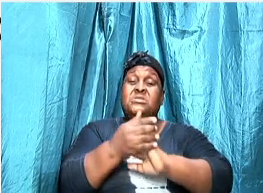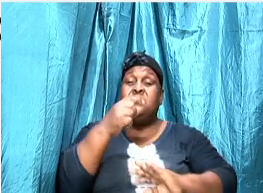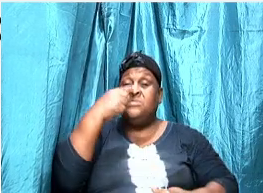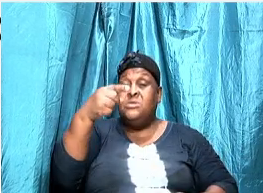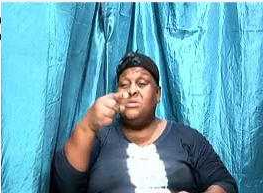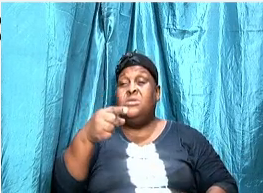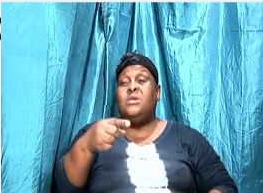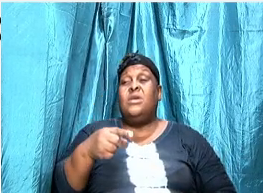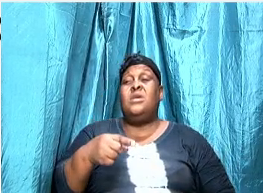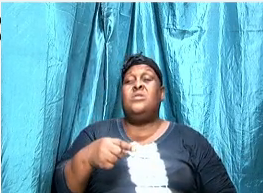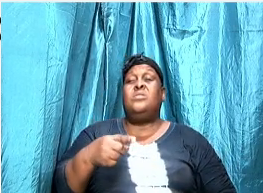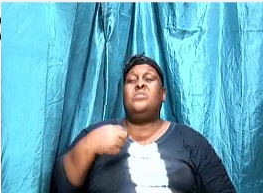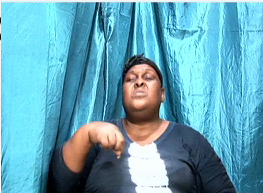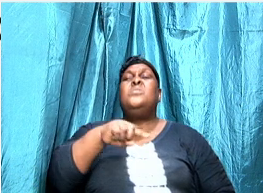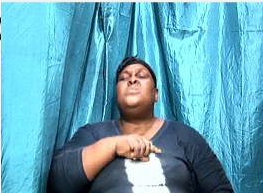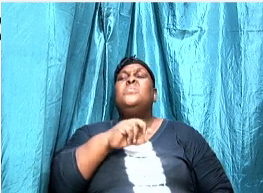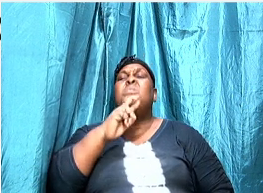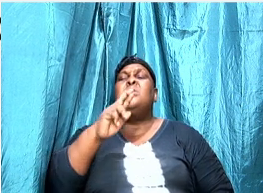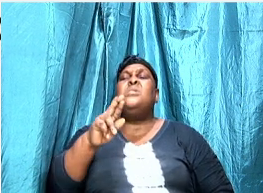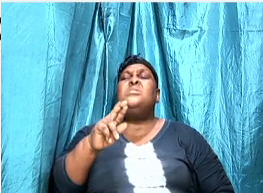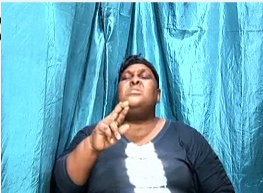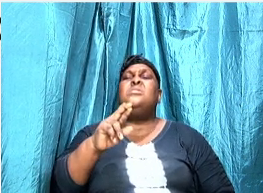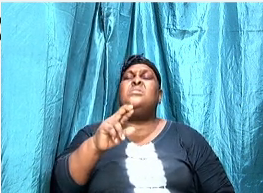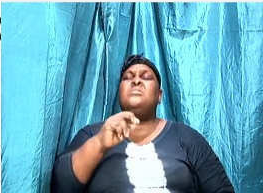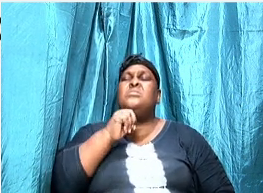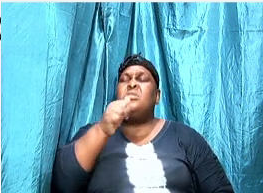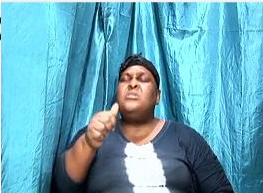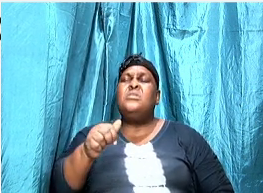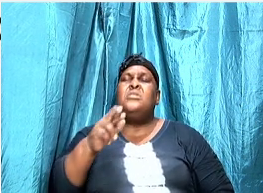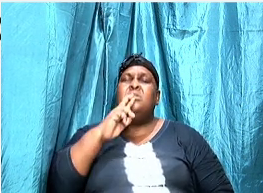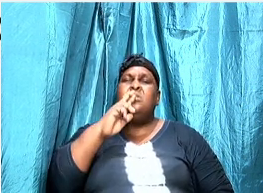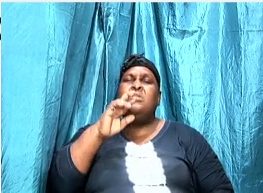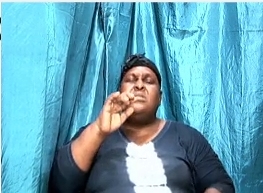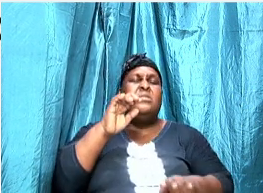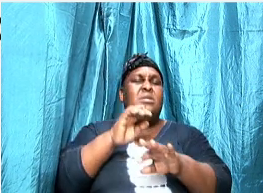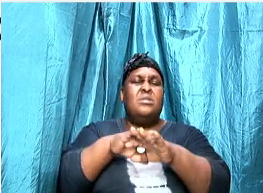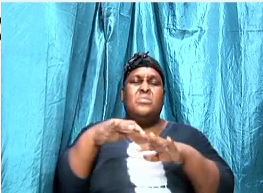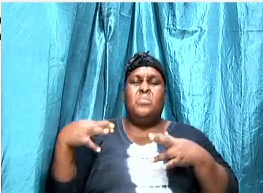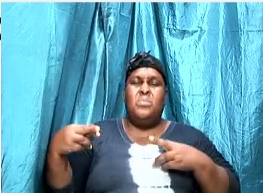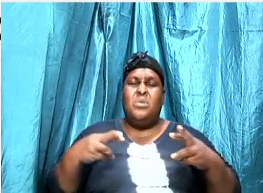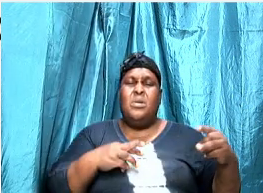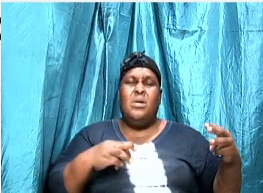have peace. We are not at war. We are not,